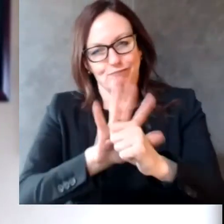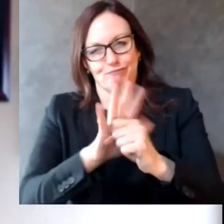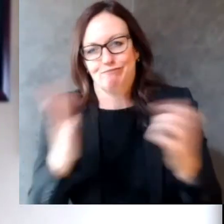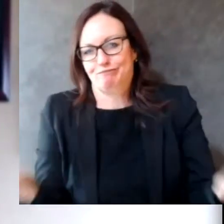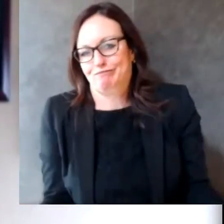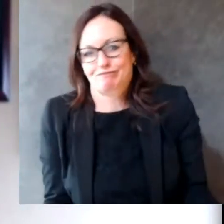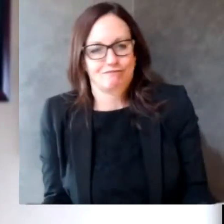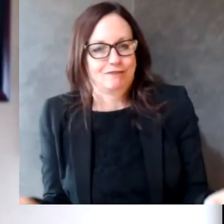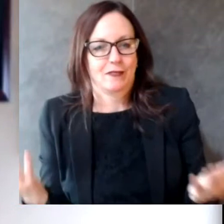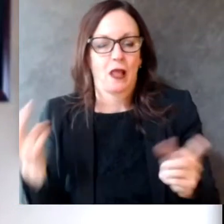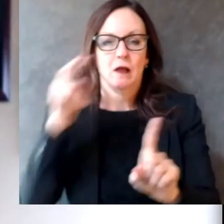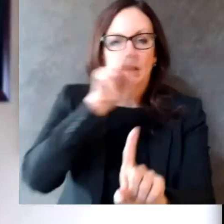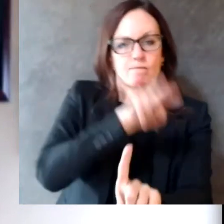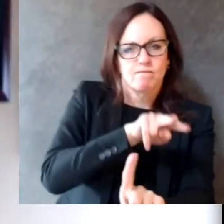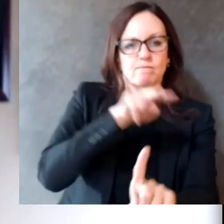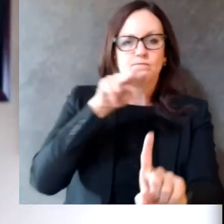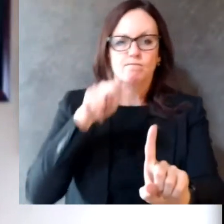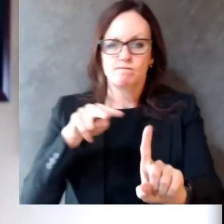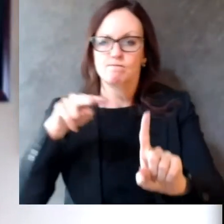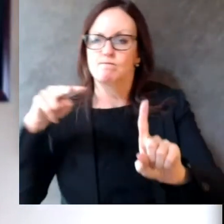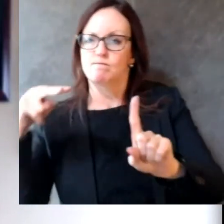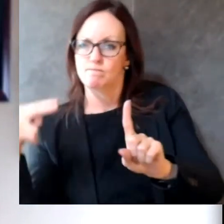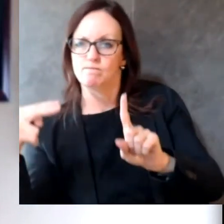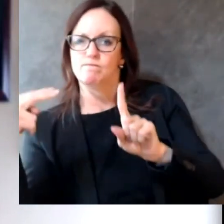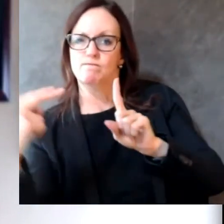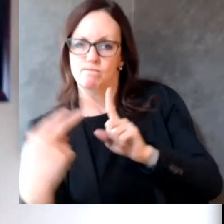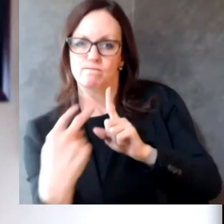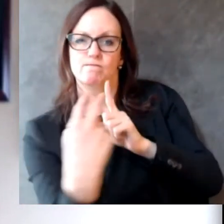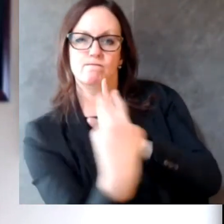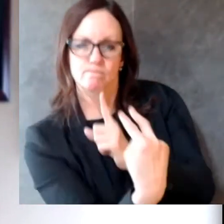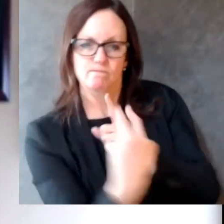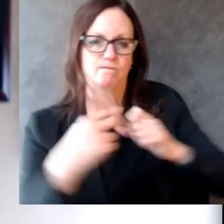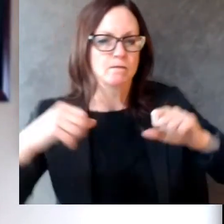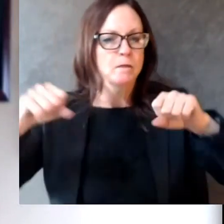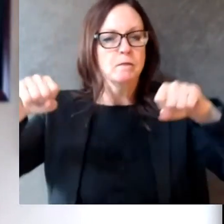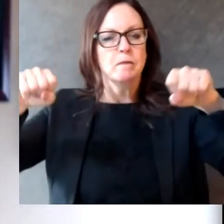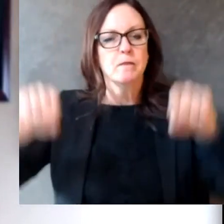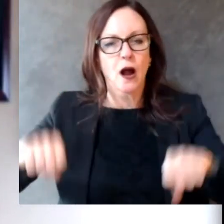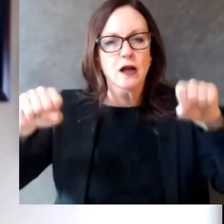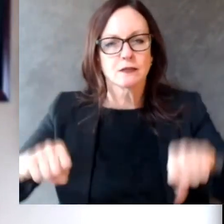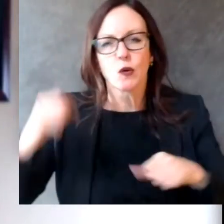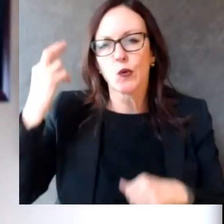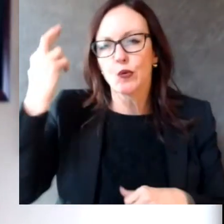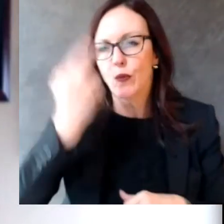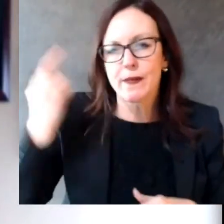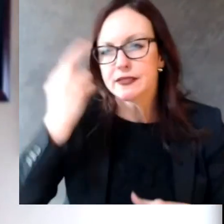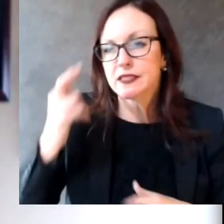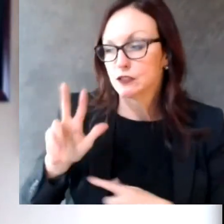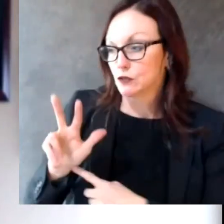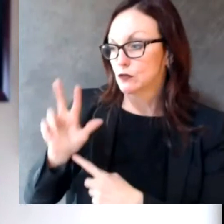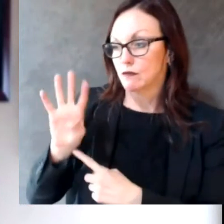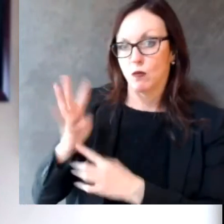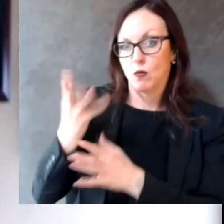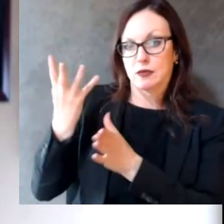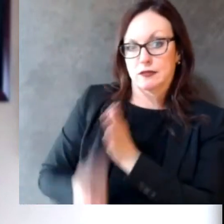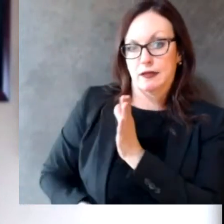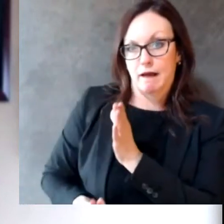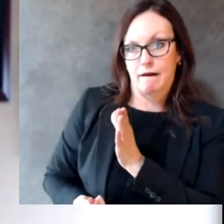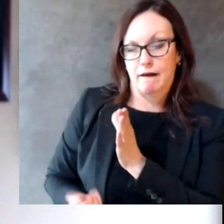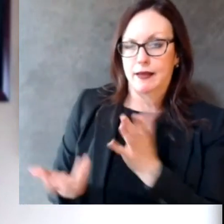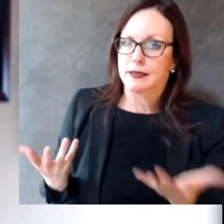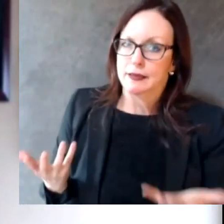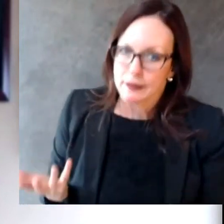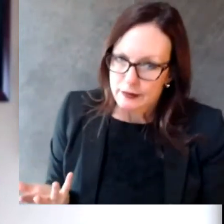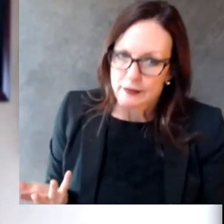thing that has changed in the epidemic in the past 3 months is that the virus that's circulating in the